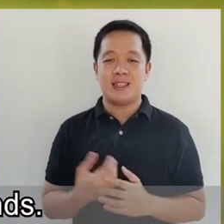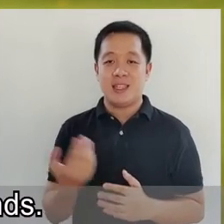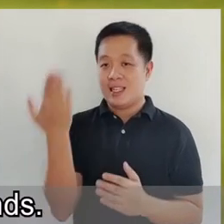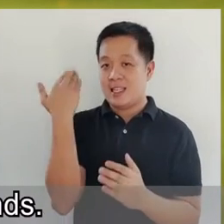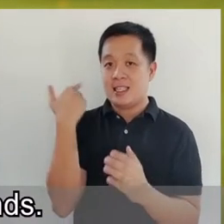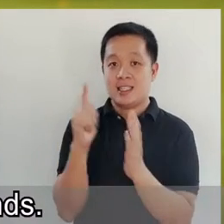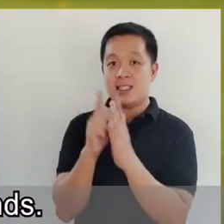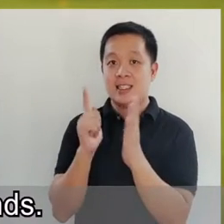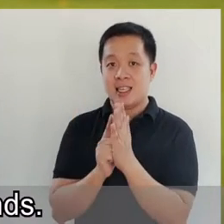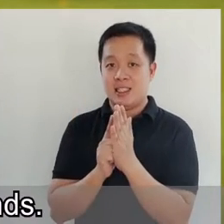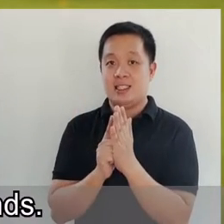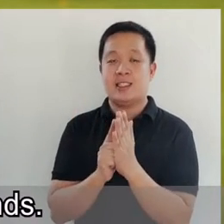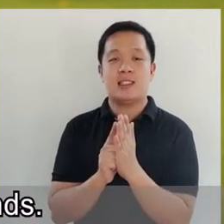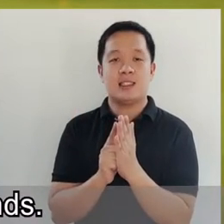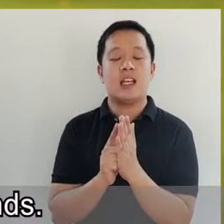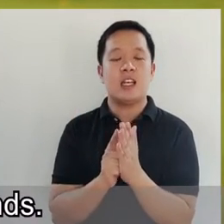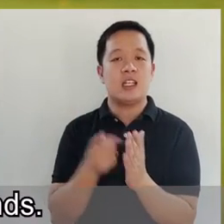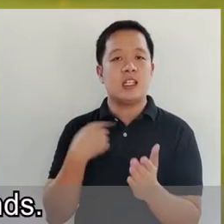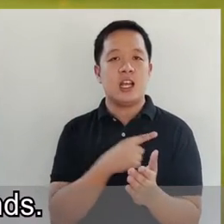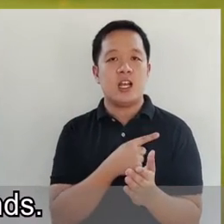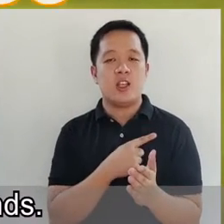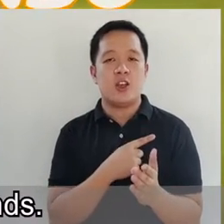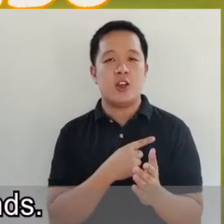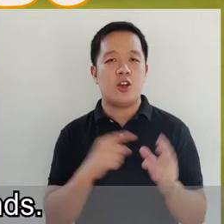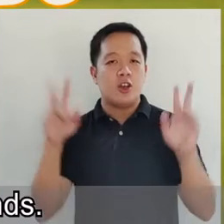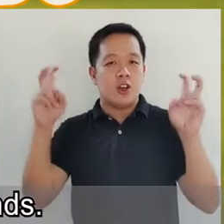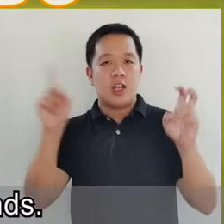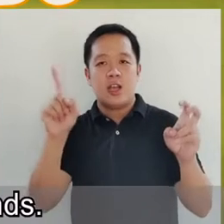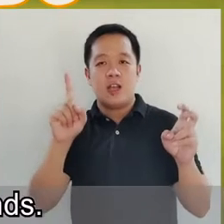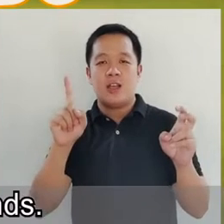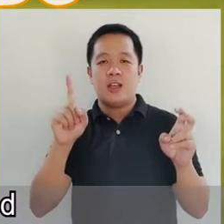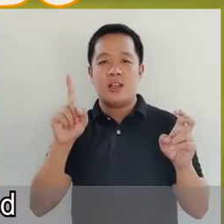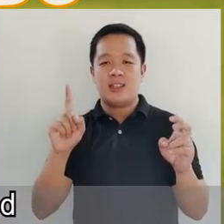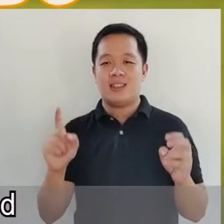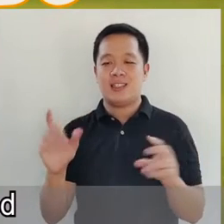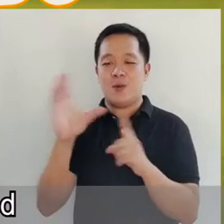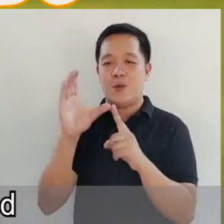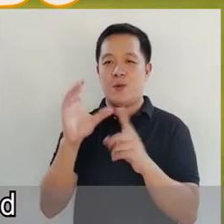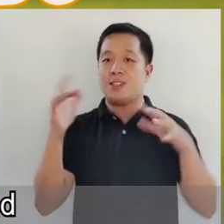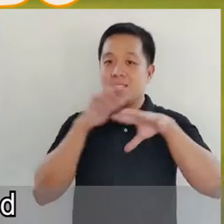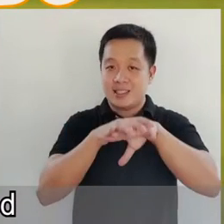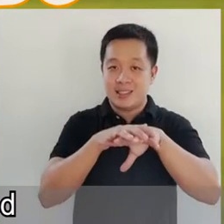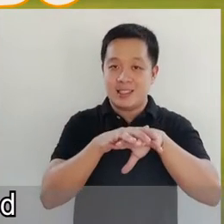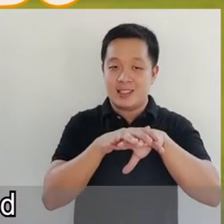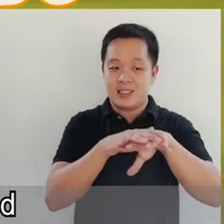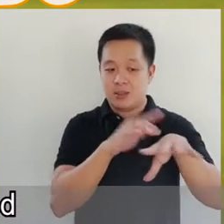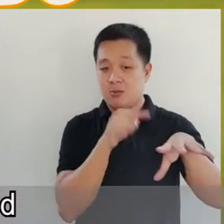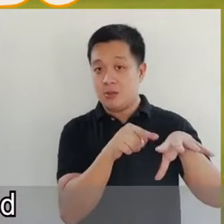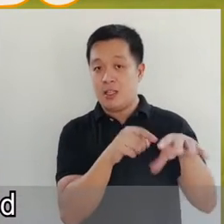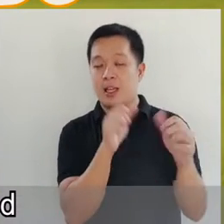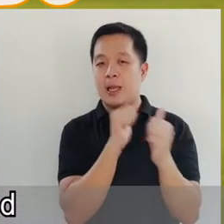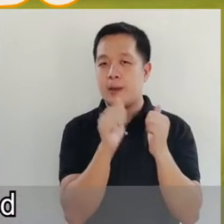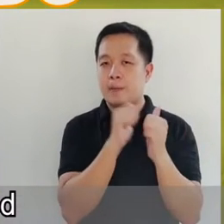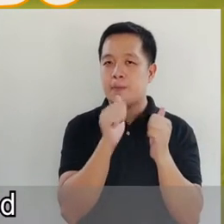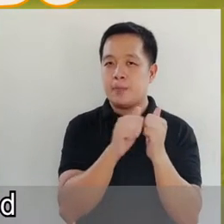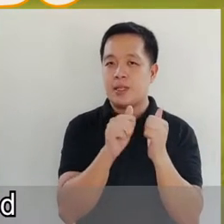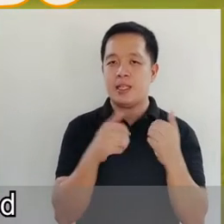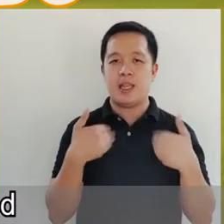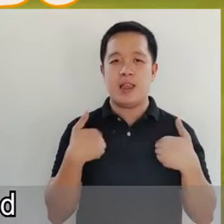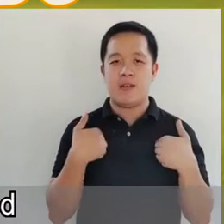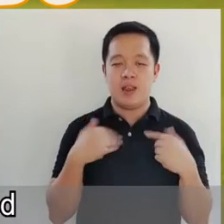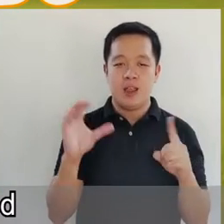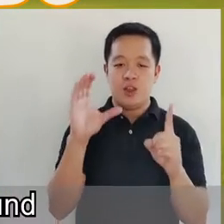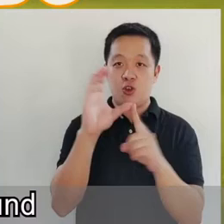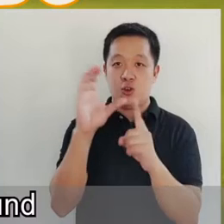In our last episode, we talked about consonant blends. A consonant blend is made up of